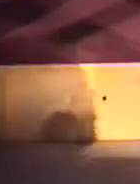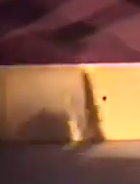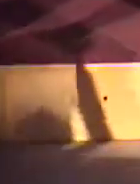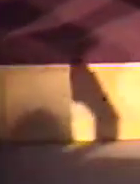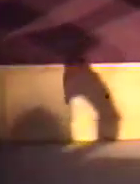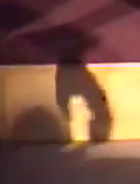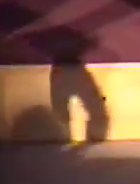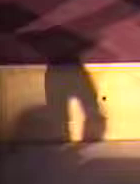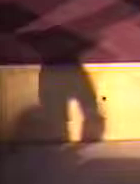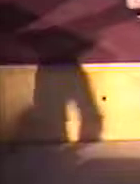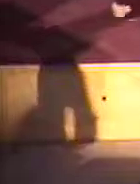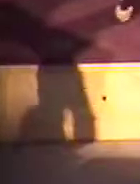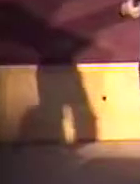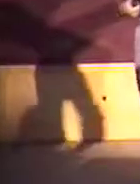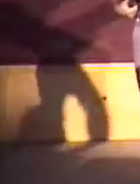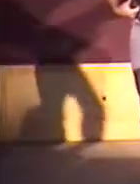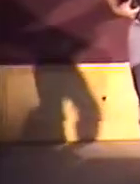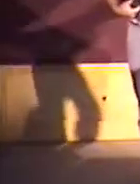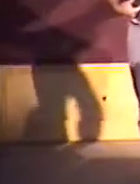your Lord and Savior, up front this morning.